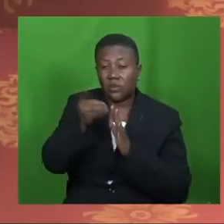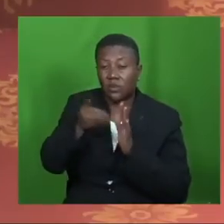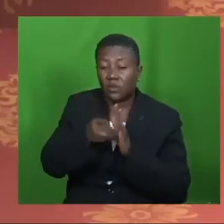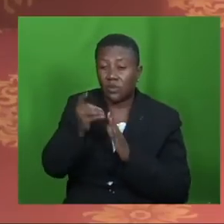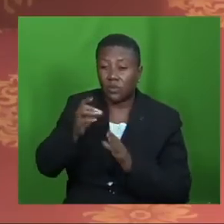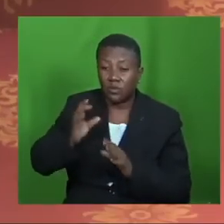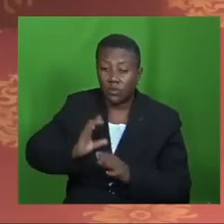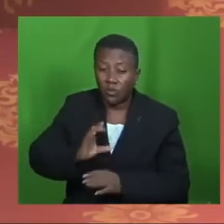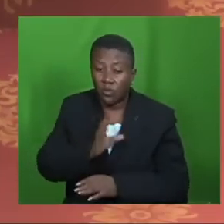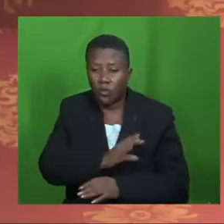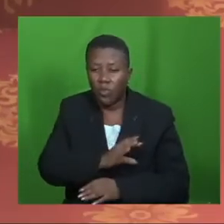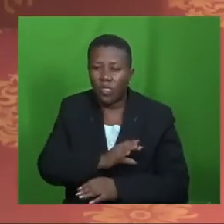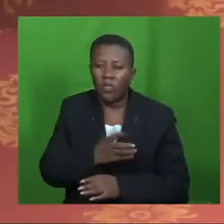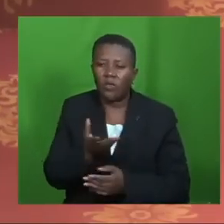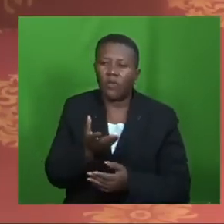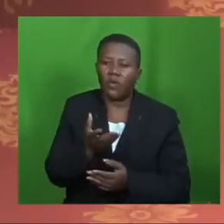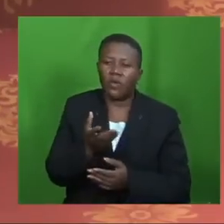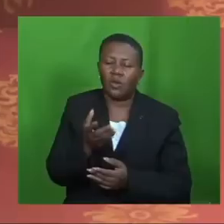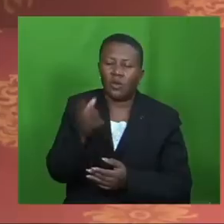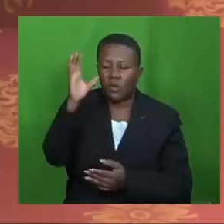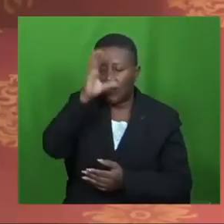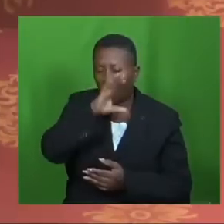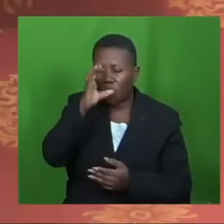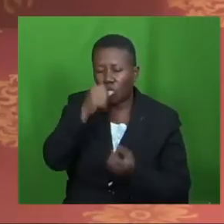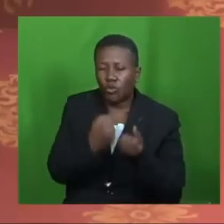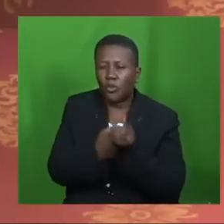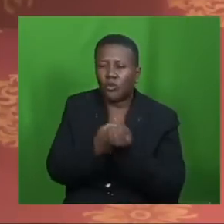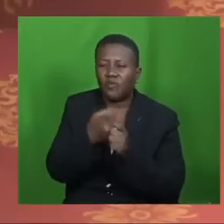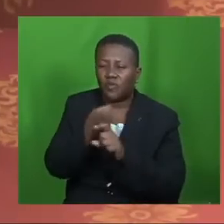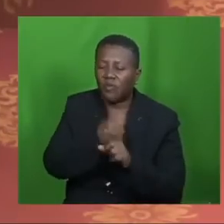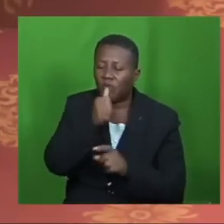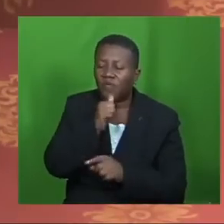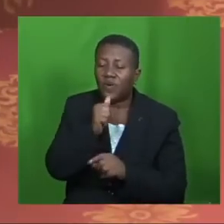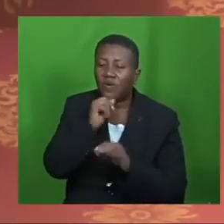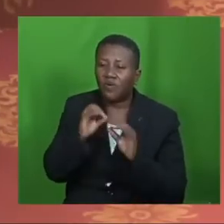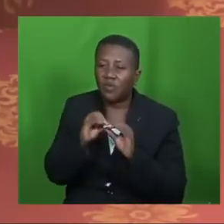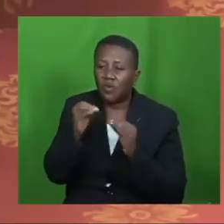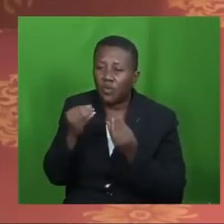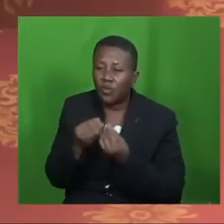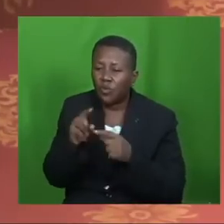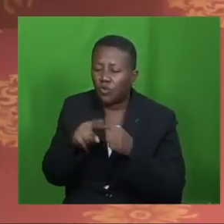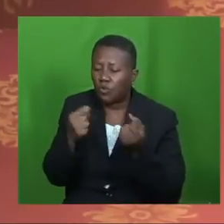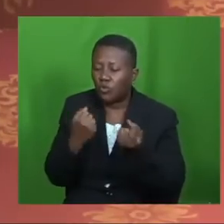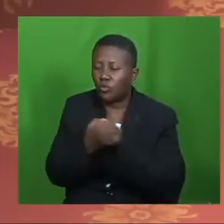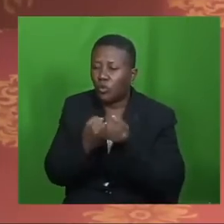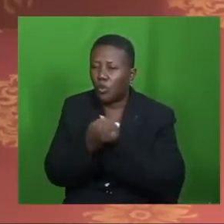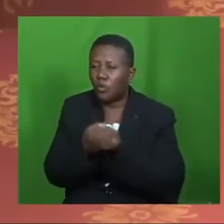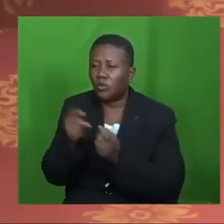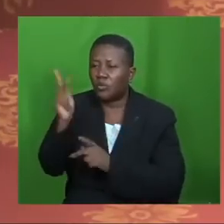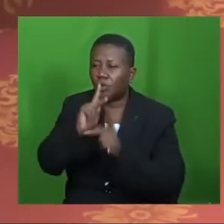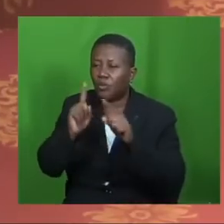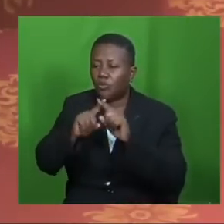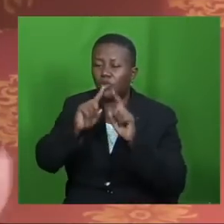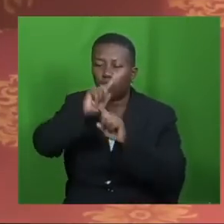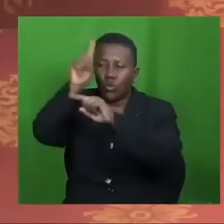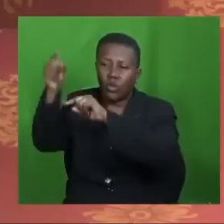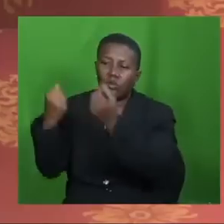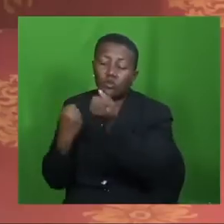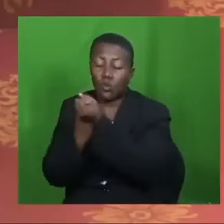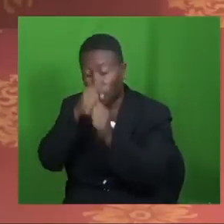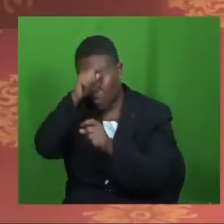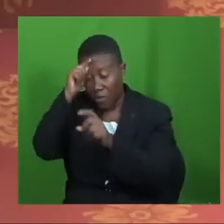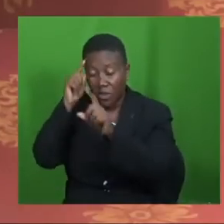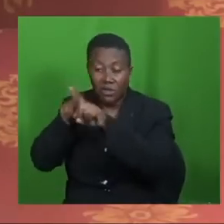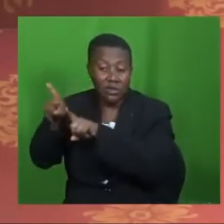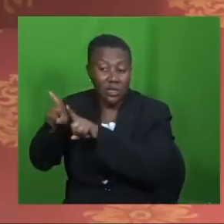government decided to solicit support from private organizations in order to support football fans to travel to Qatar and support the Black Stars. From